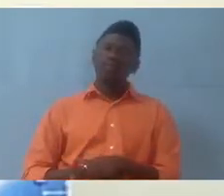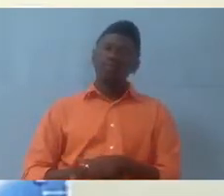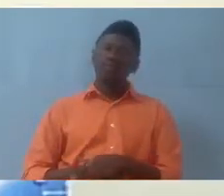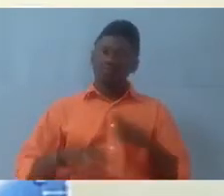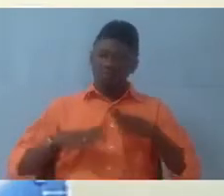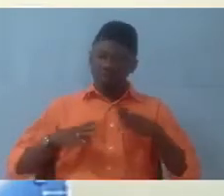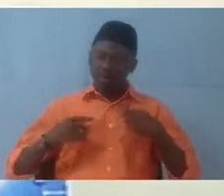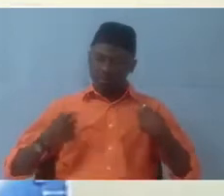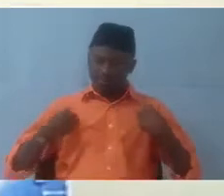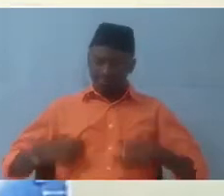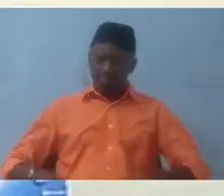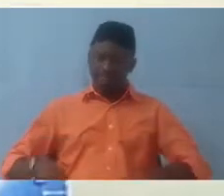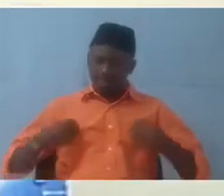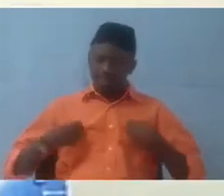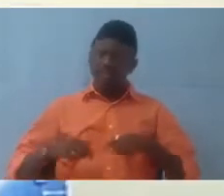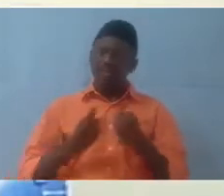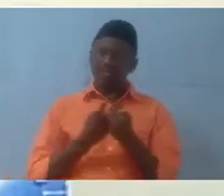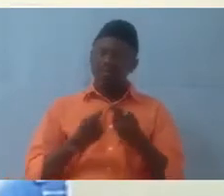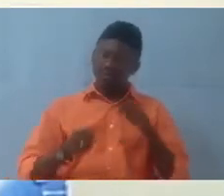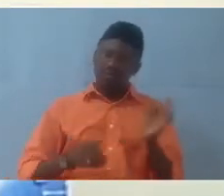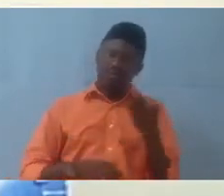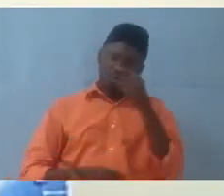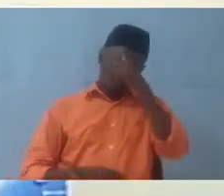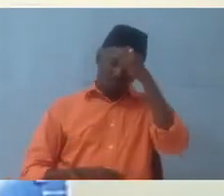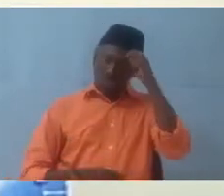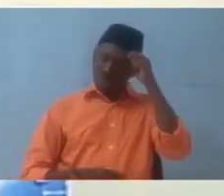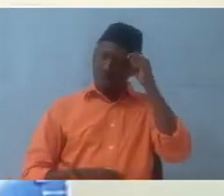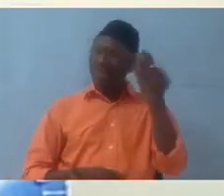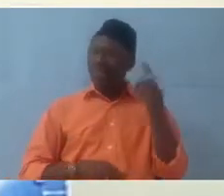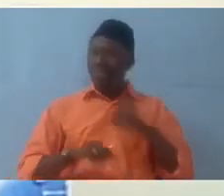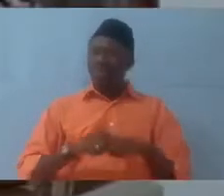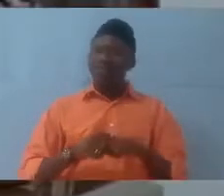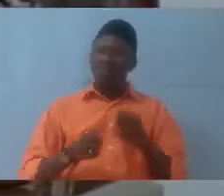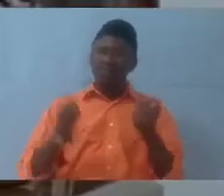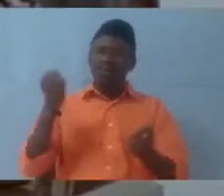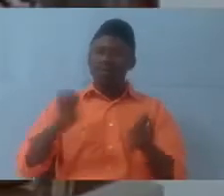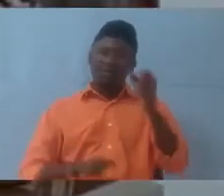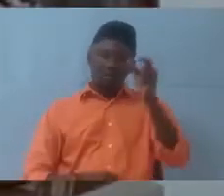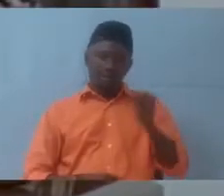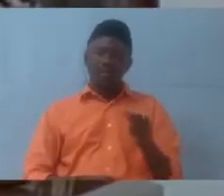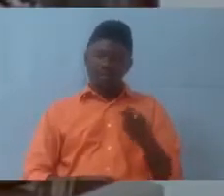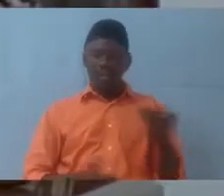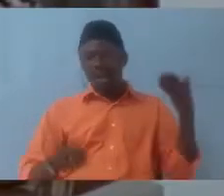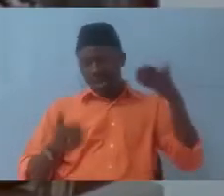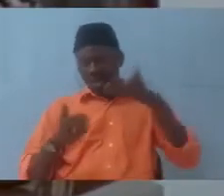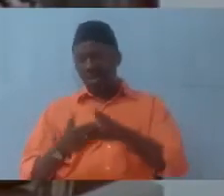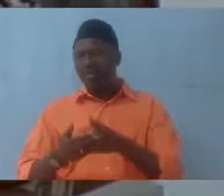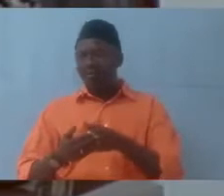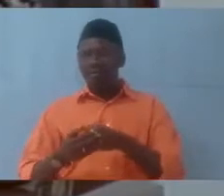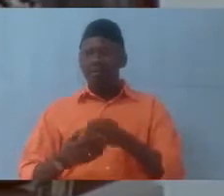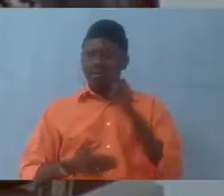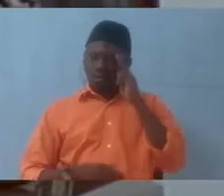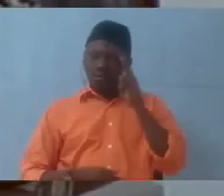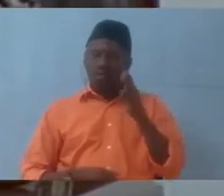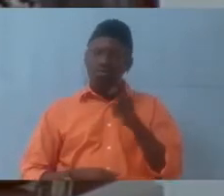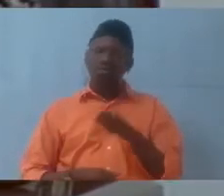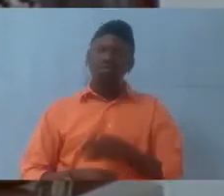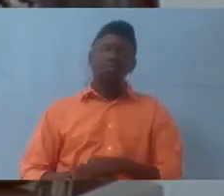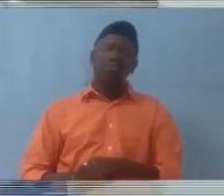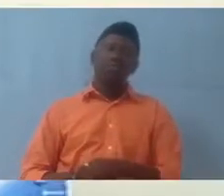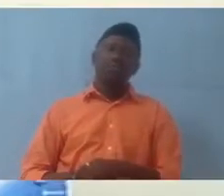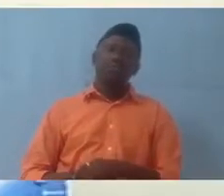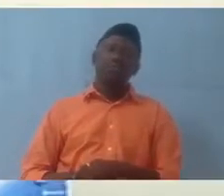to go to work. Ma solo dem liggéey. And by that time the driver had already arrived. Té jamono bo na driver bi accident ba paré. So